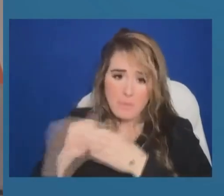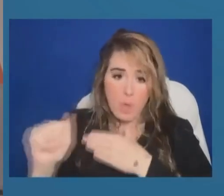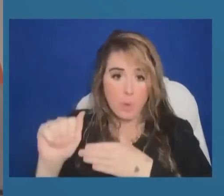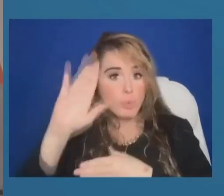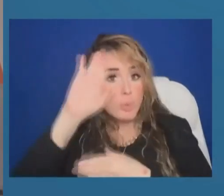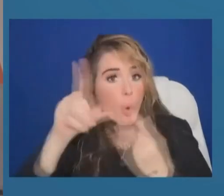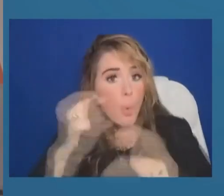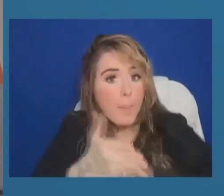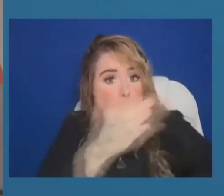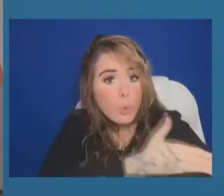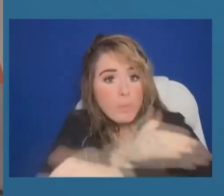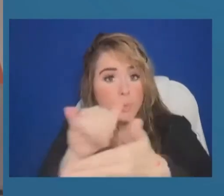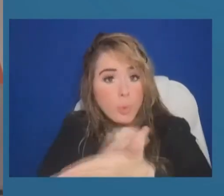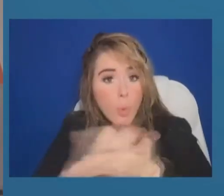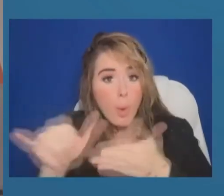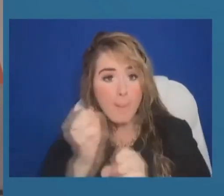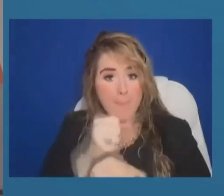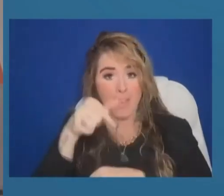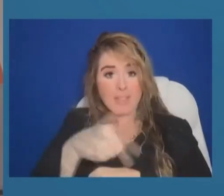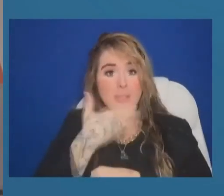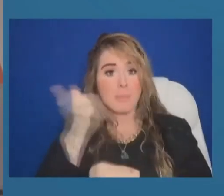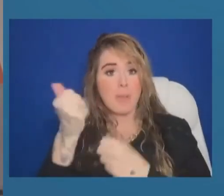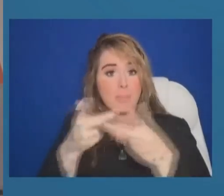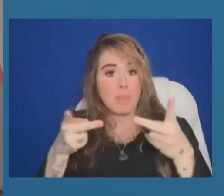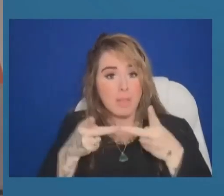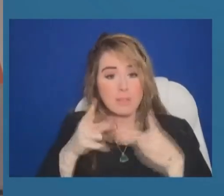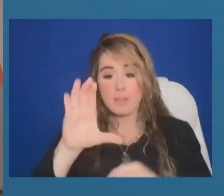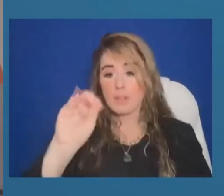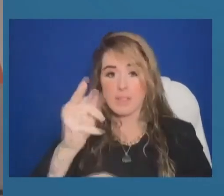York a better place? Congestion pricing. So